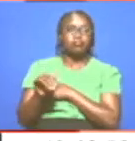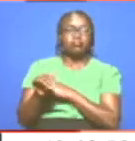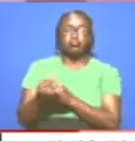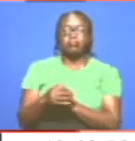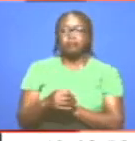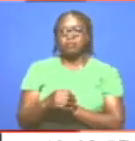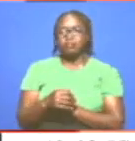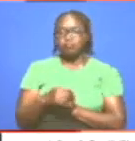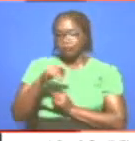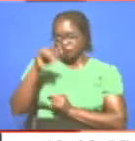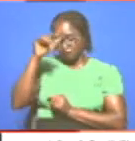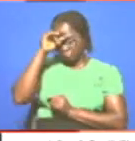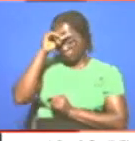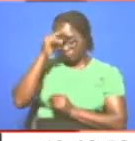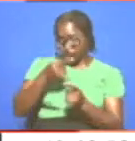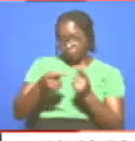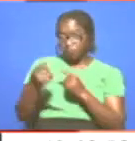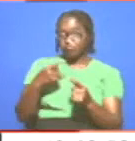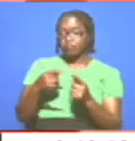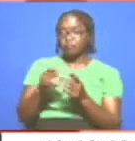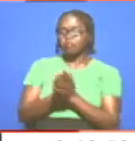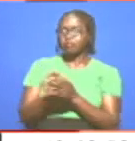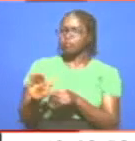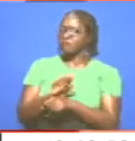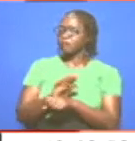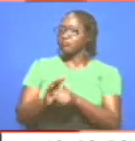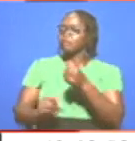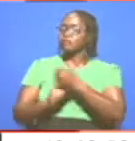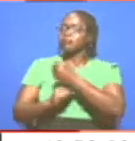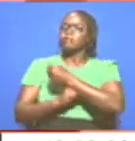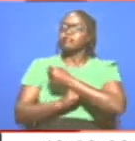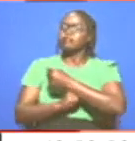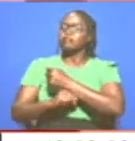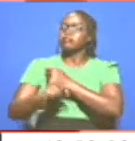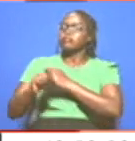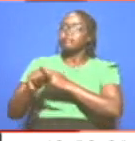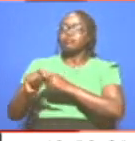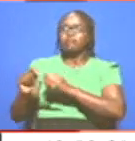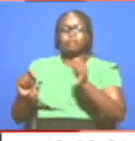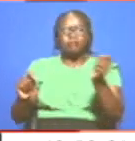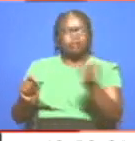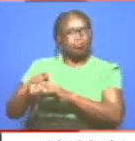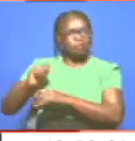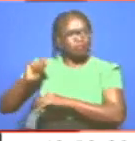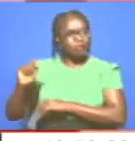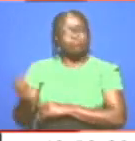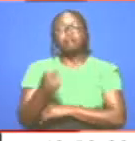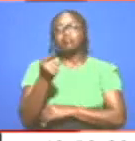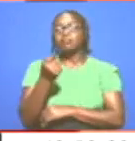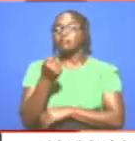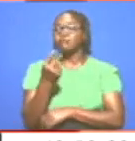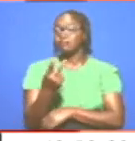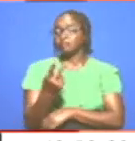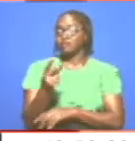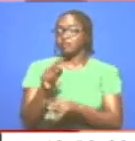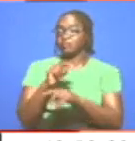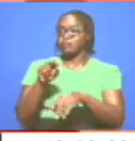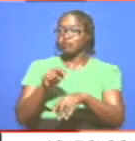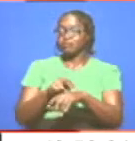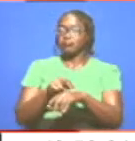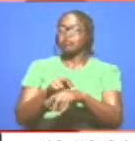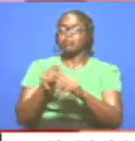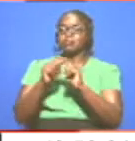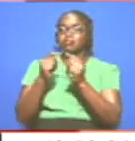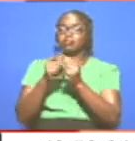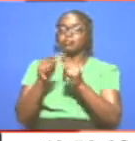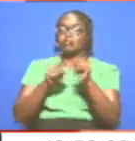the government has come in and fully sponsored cricket. So they have sponsored the 2 tours for the national team and 1 tour for